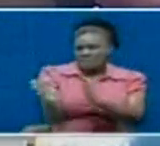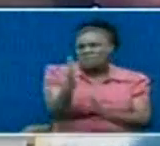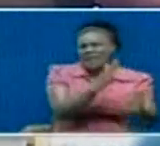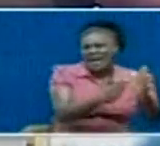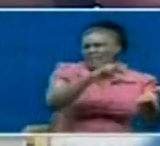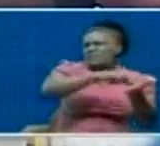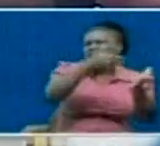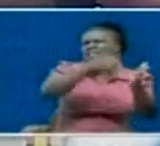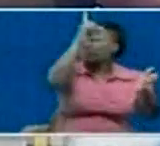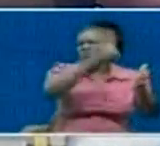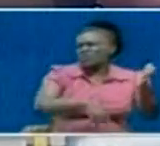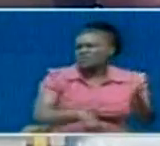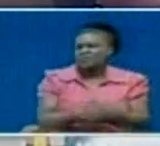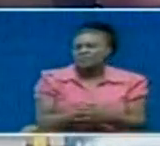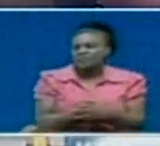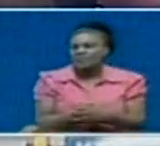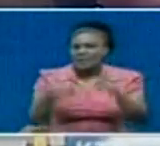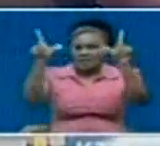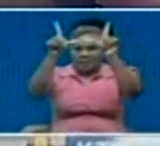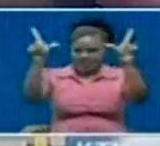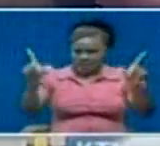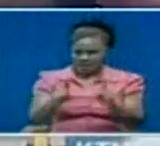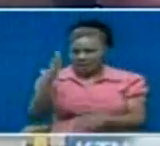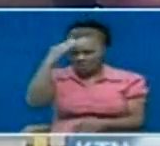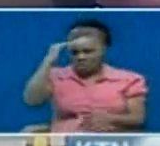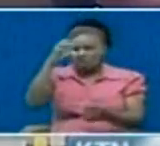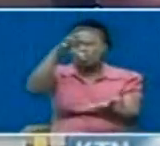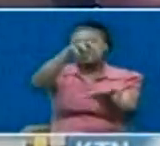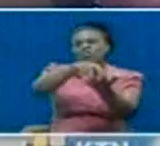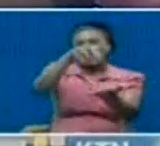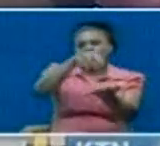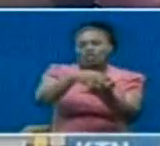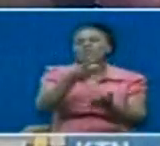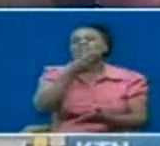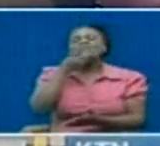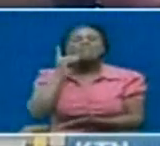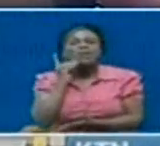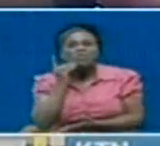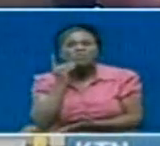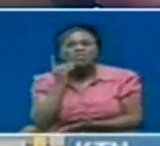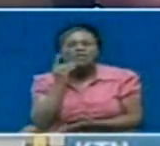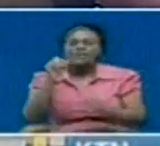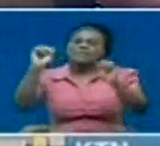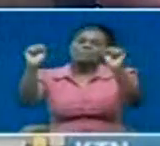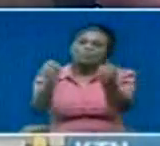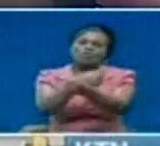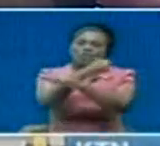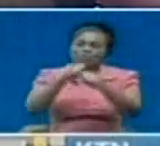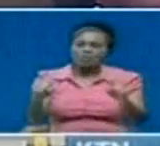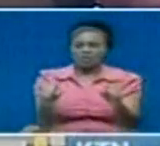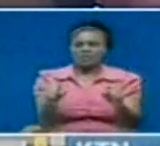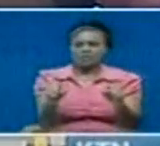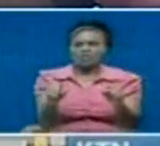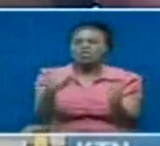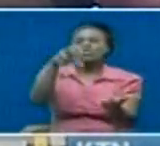place? Yes, Linda, the situation of drought can never be, probably be